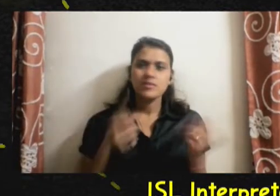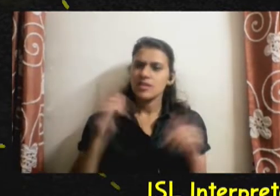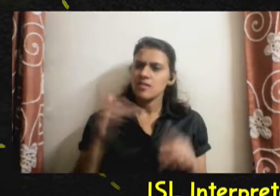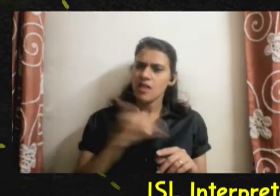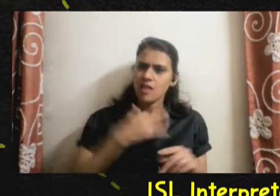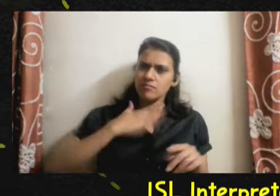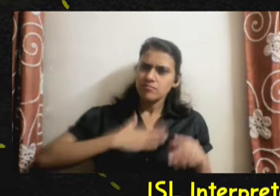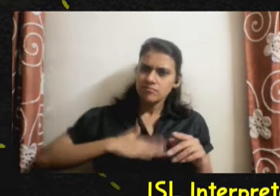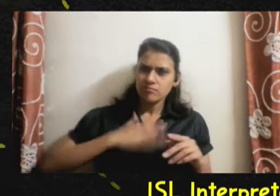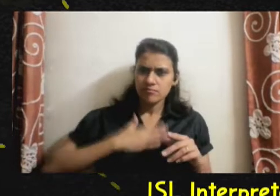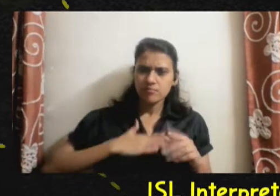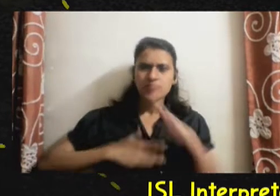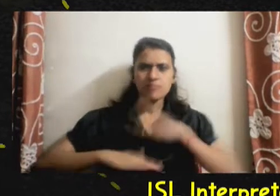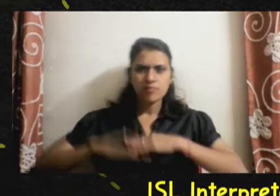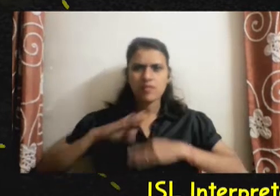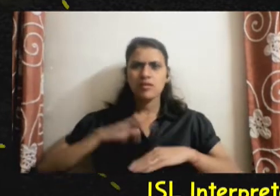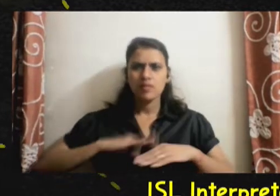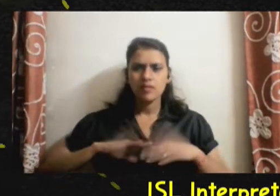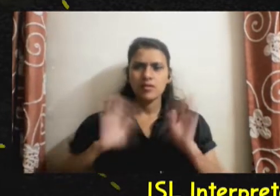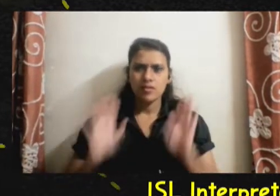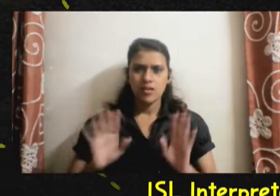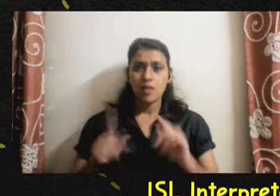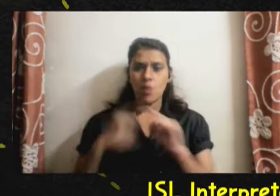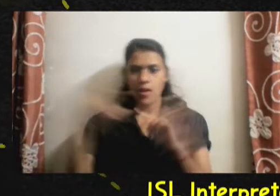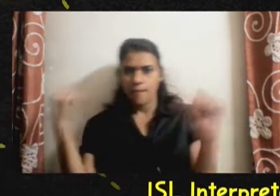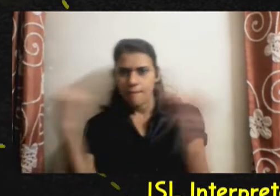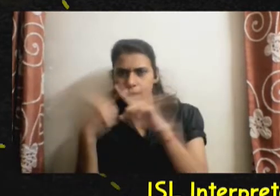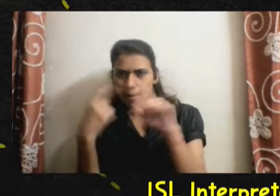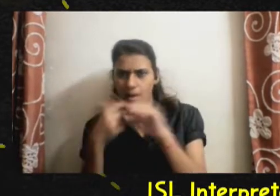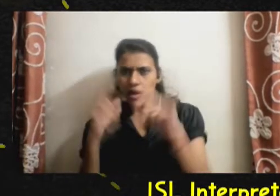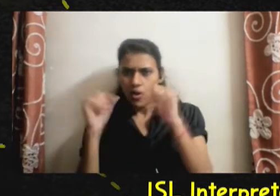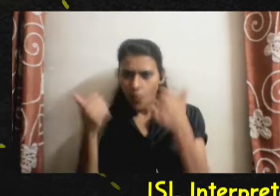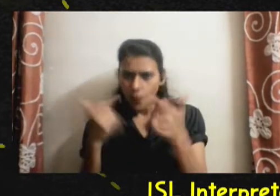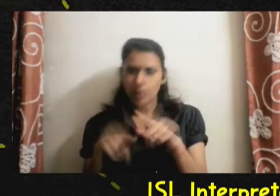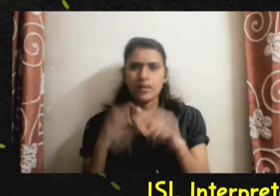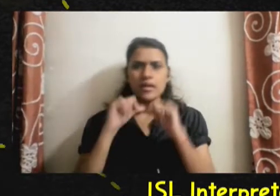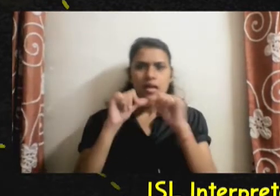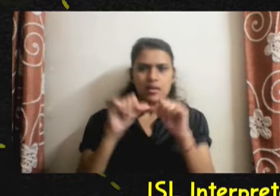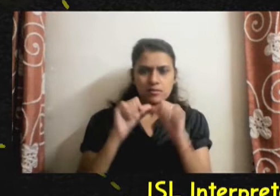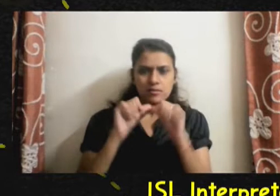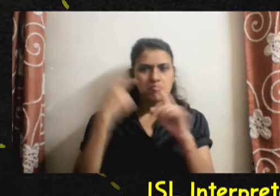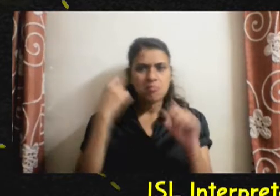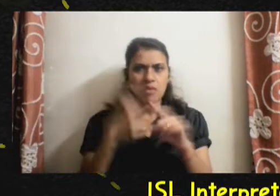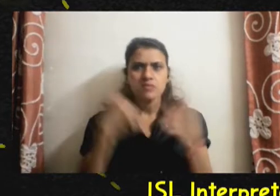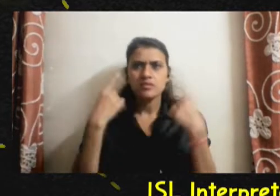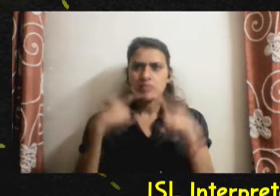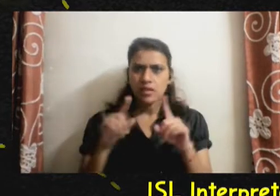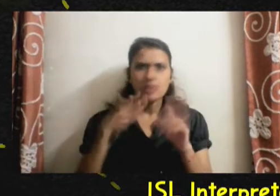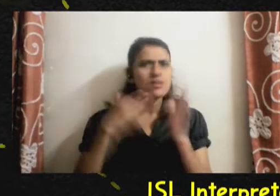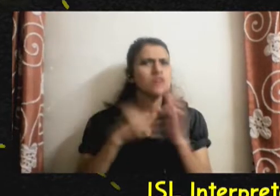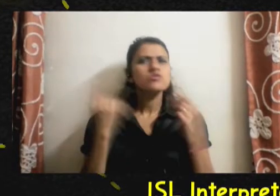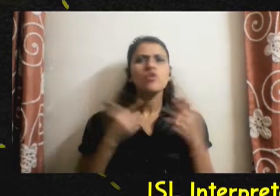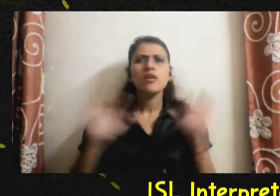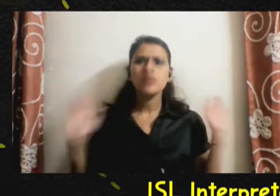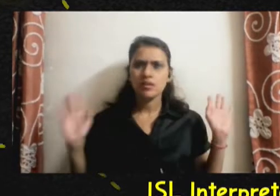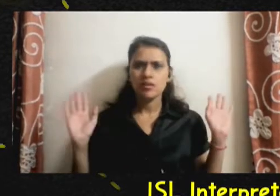We are giving information that seems relevant. We're getting whatever questions, we seem to be responding to that. That's about it. I really